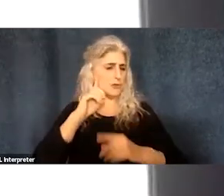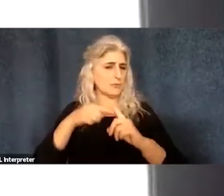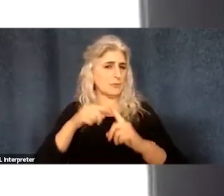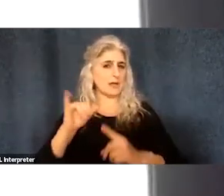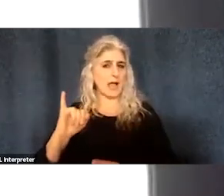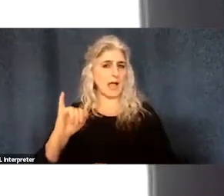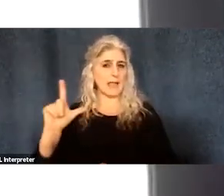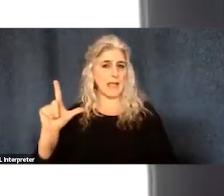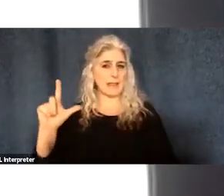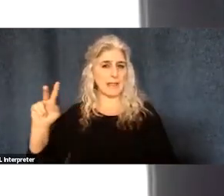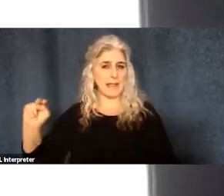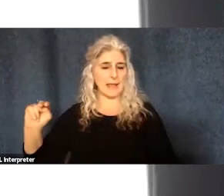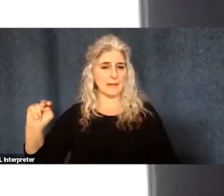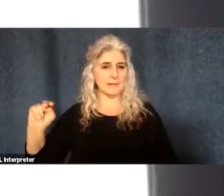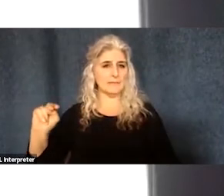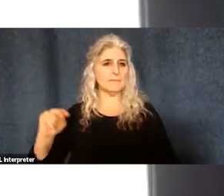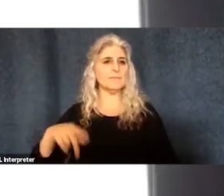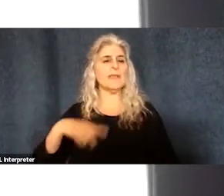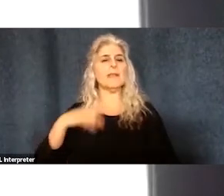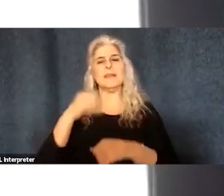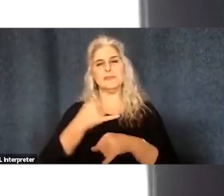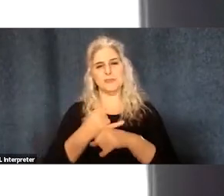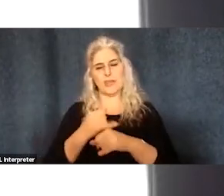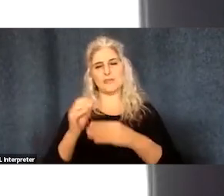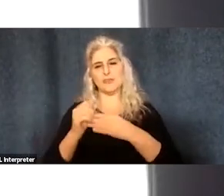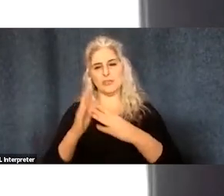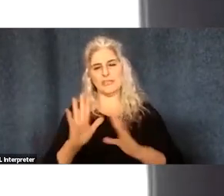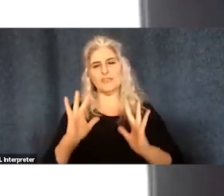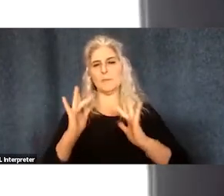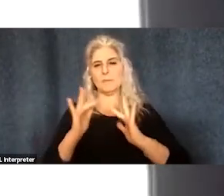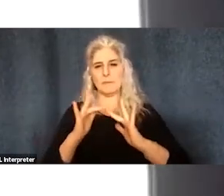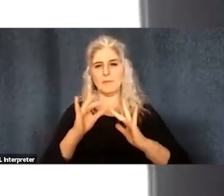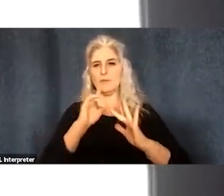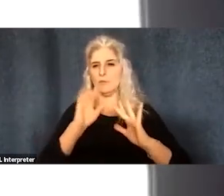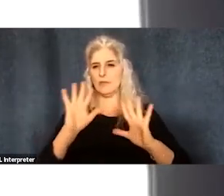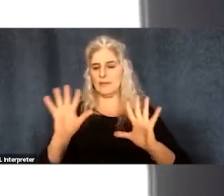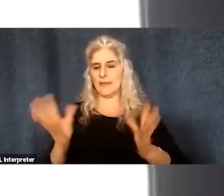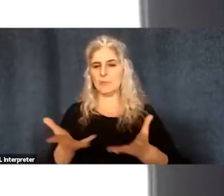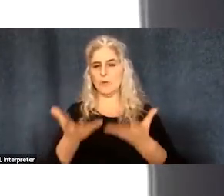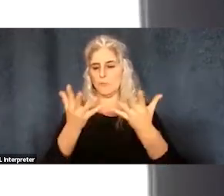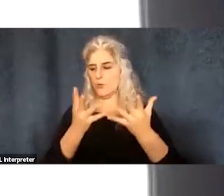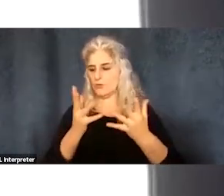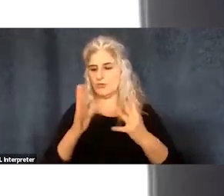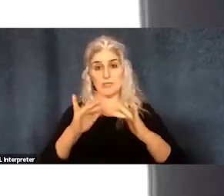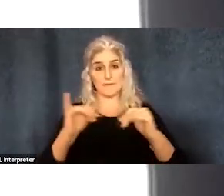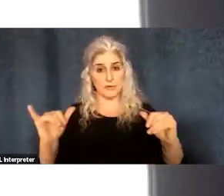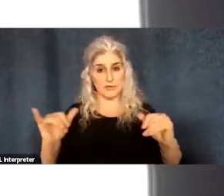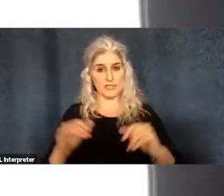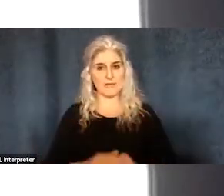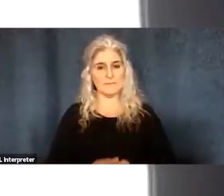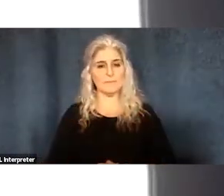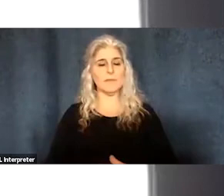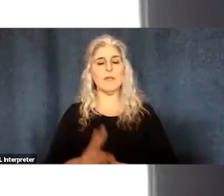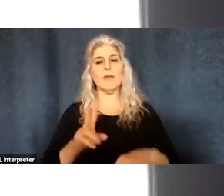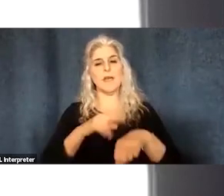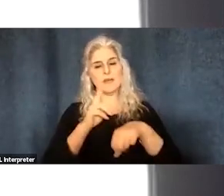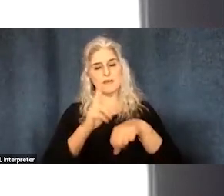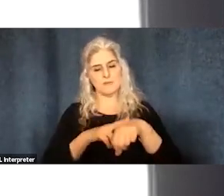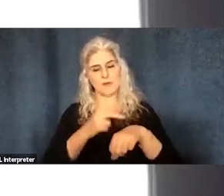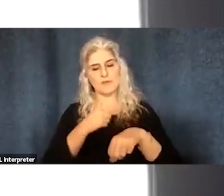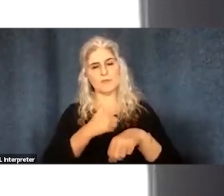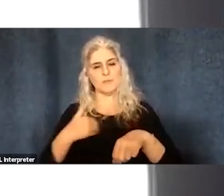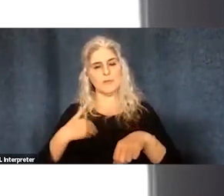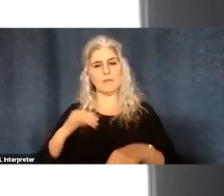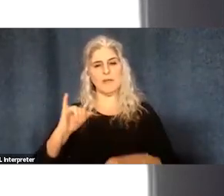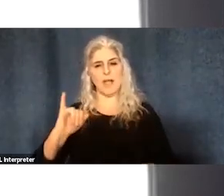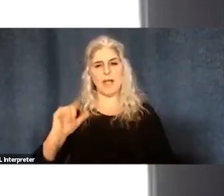Investor Leadership Network, which is promoting also diversity. We are, of course, a member of